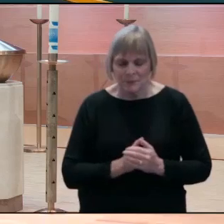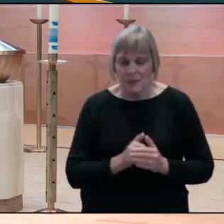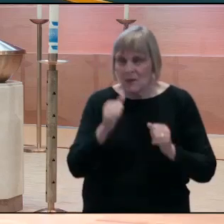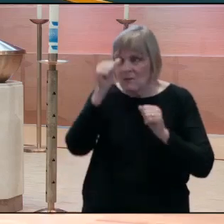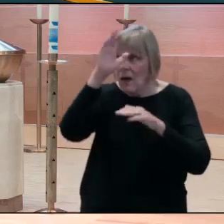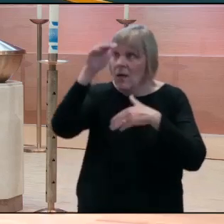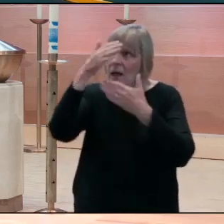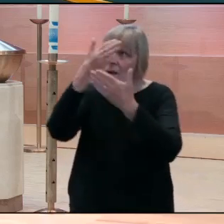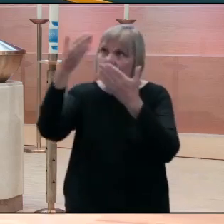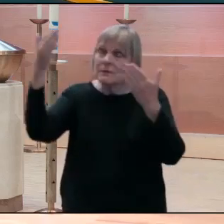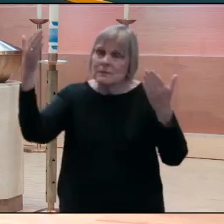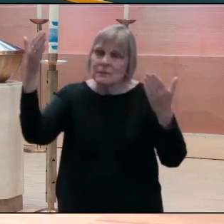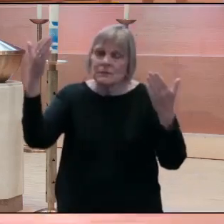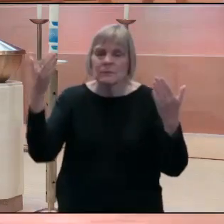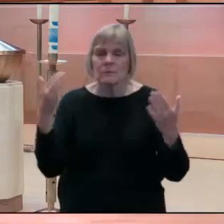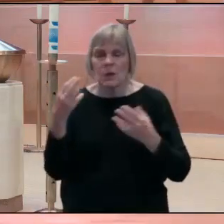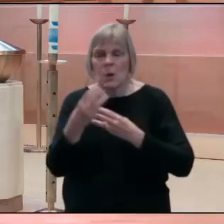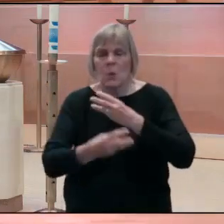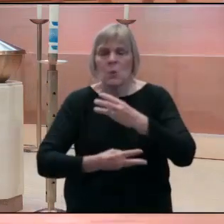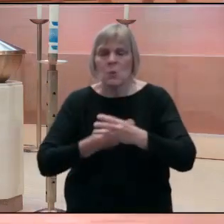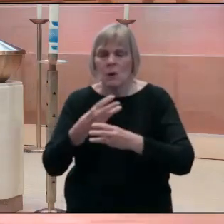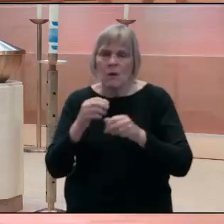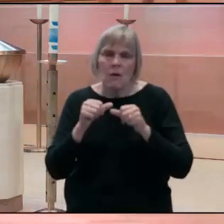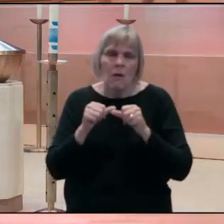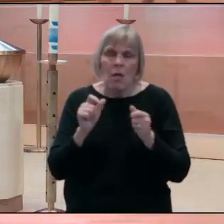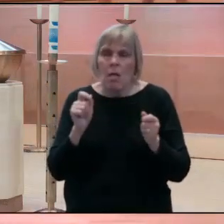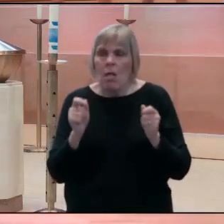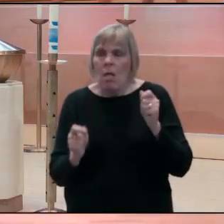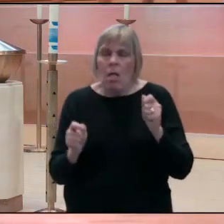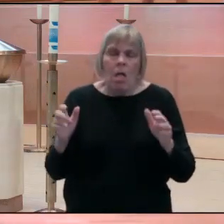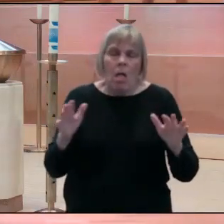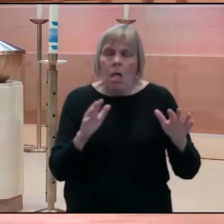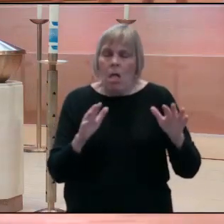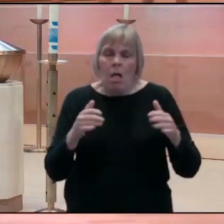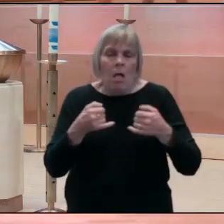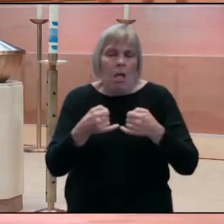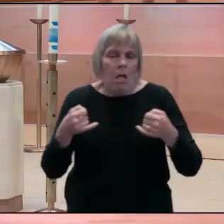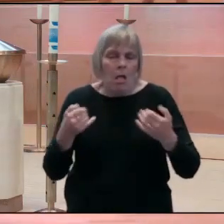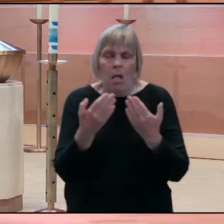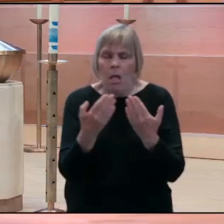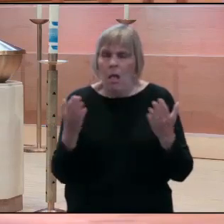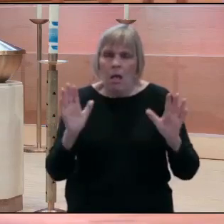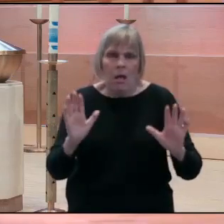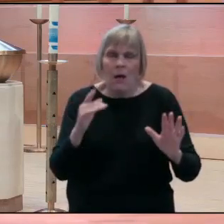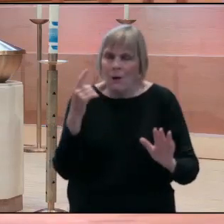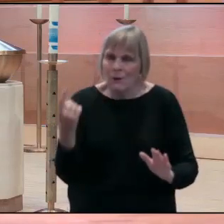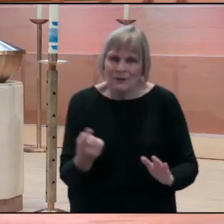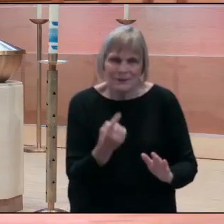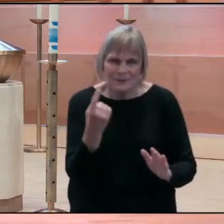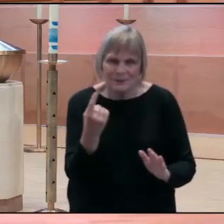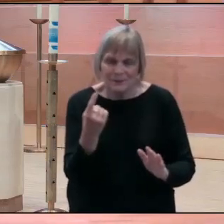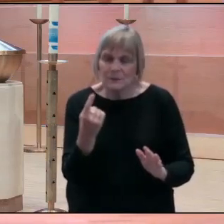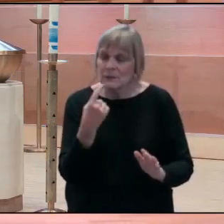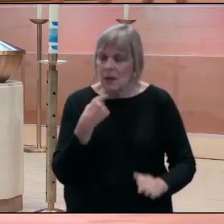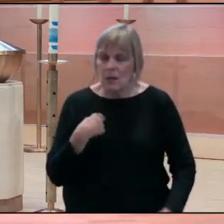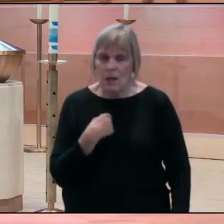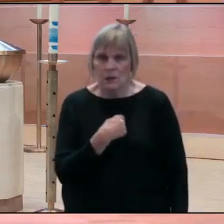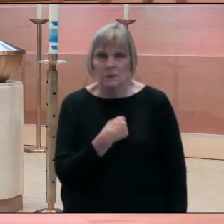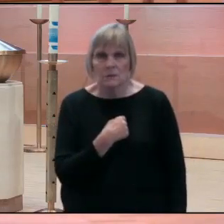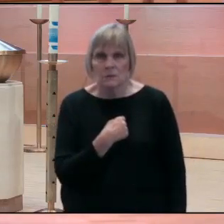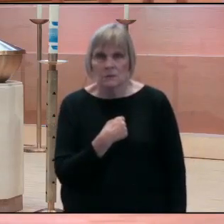Heavenly Father, this world constantly is trying to put up dividers and barriers to tell us